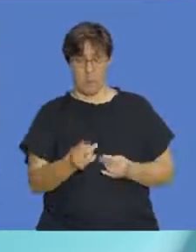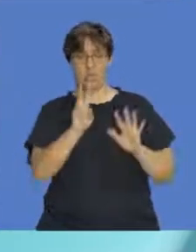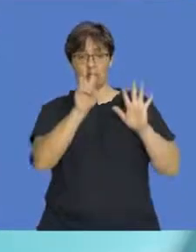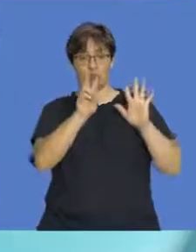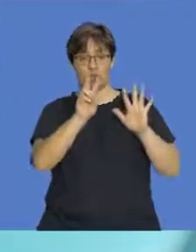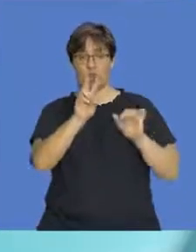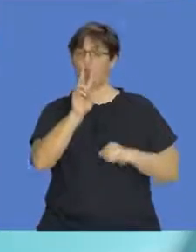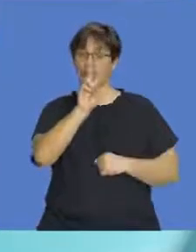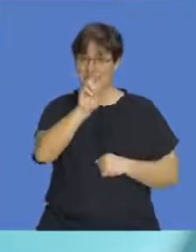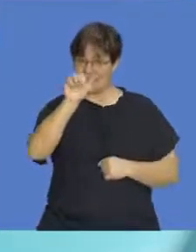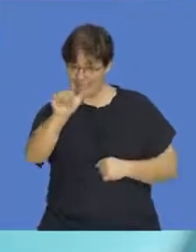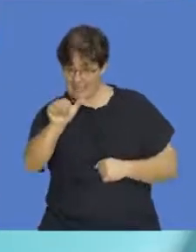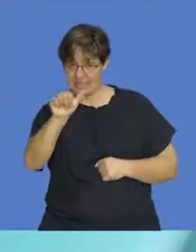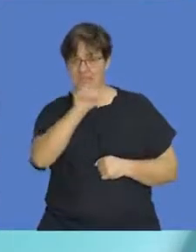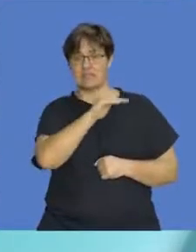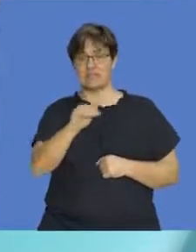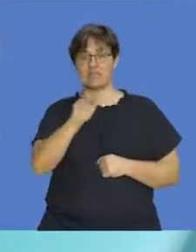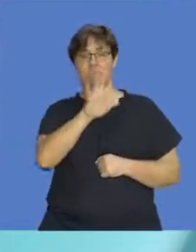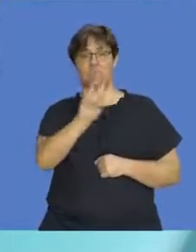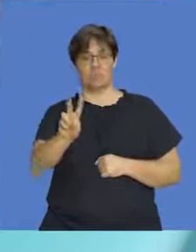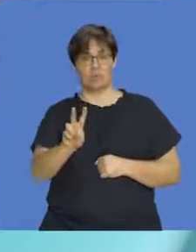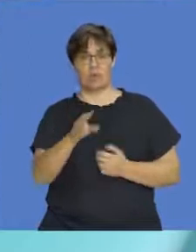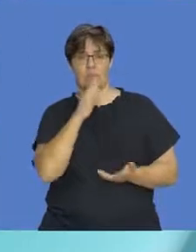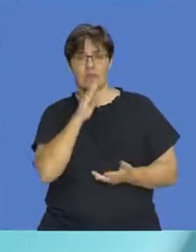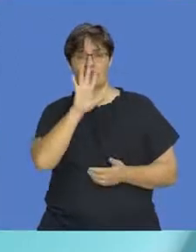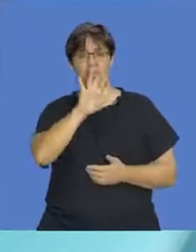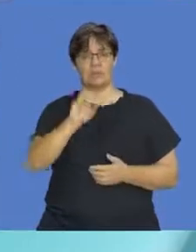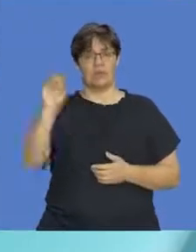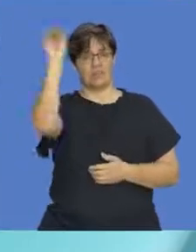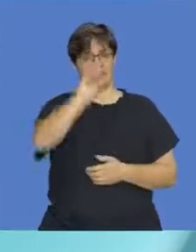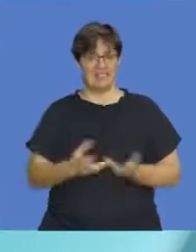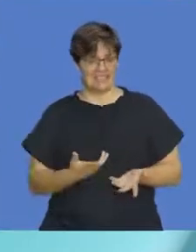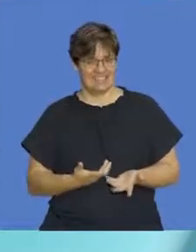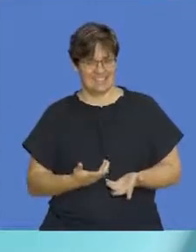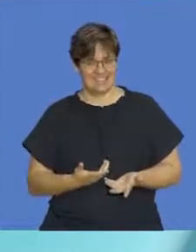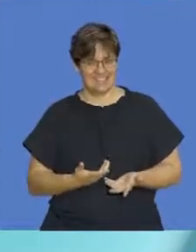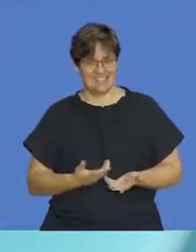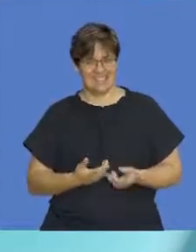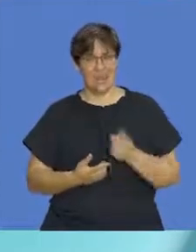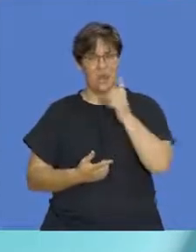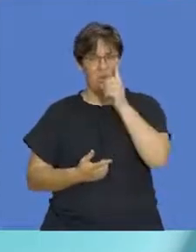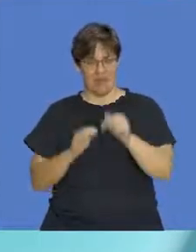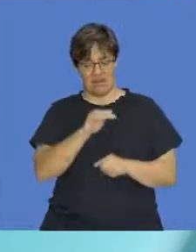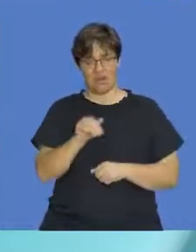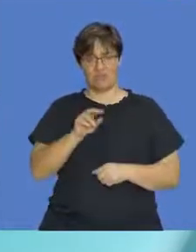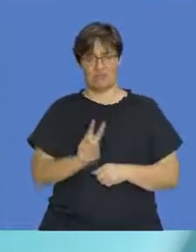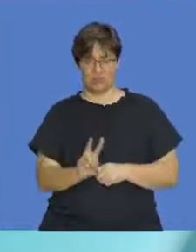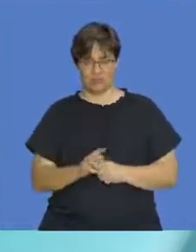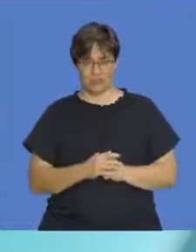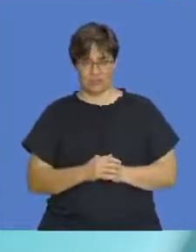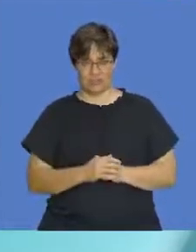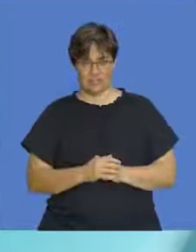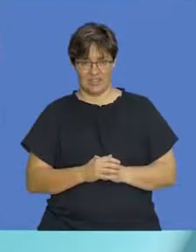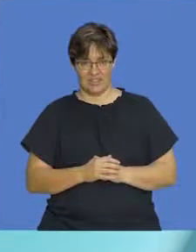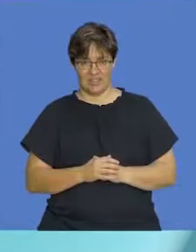26 out of 52, which is 50%. It's 1 in 2. You've got a